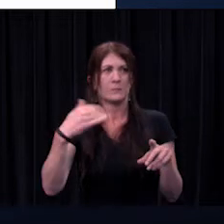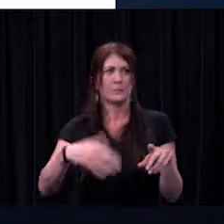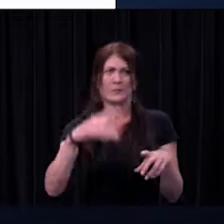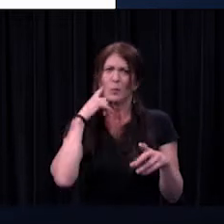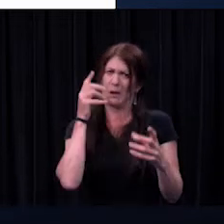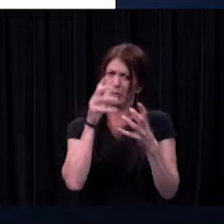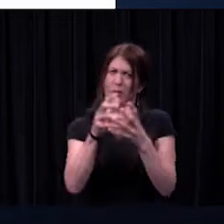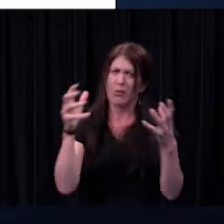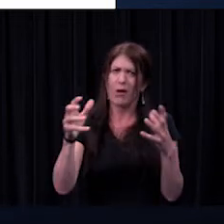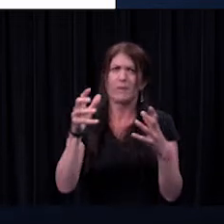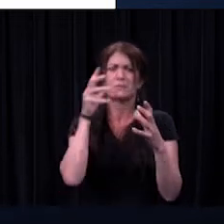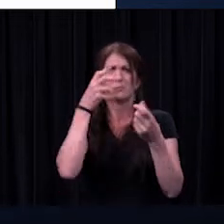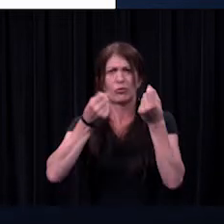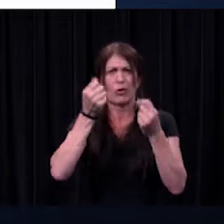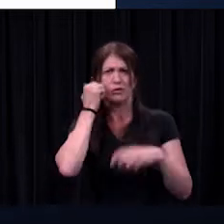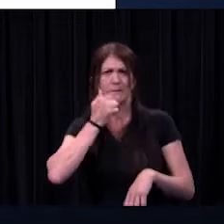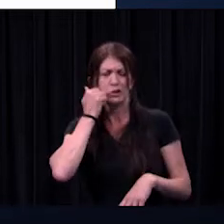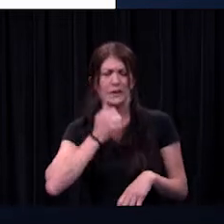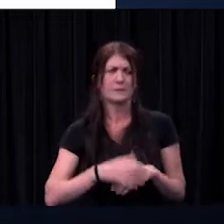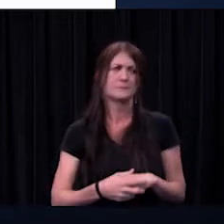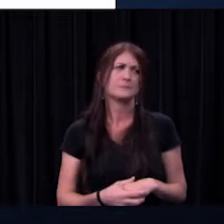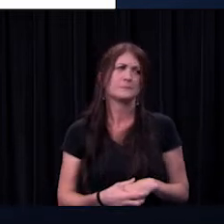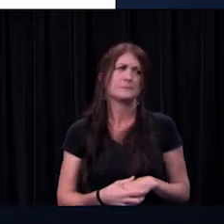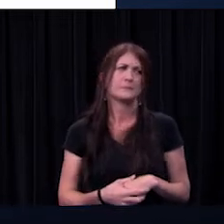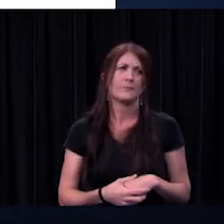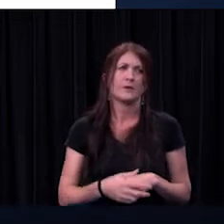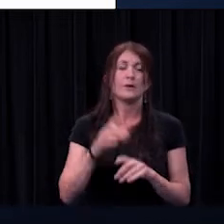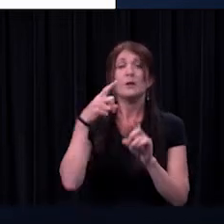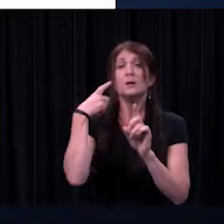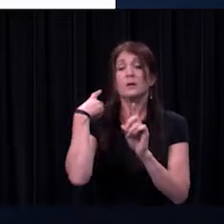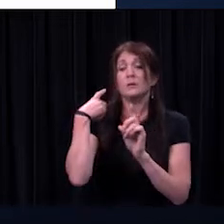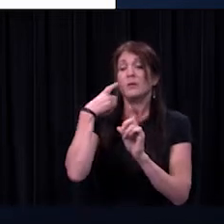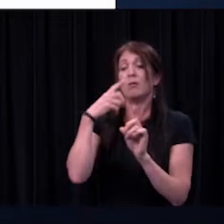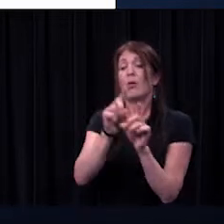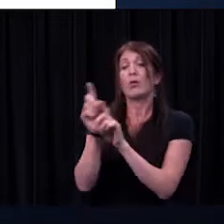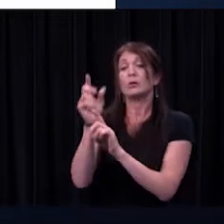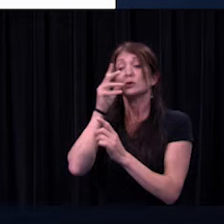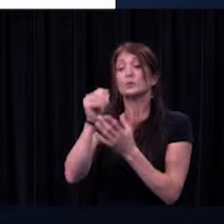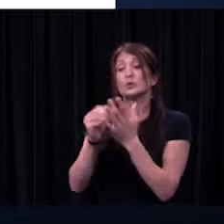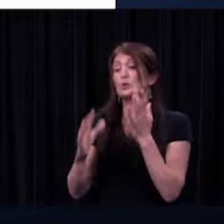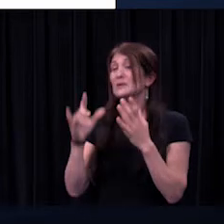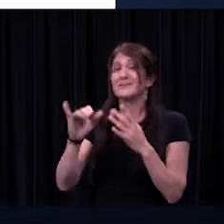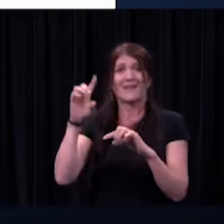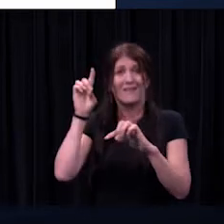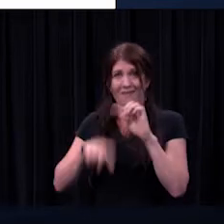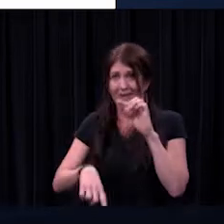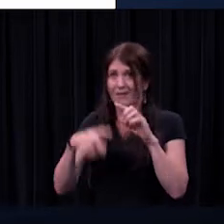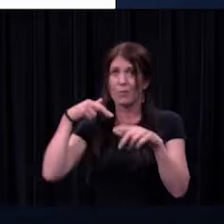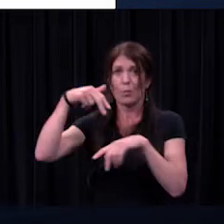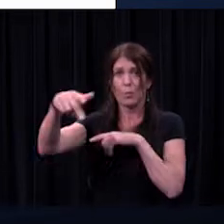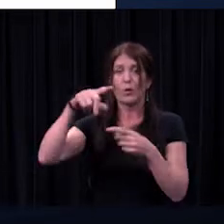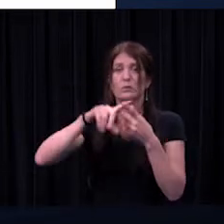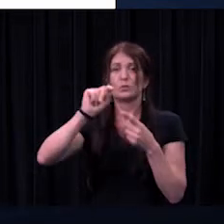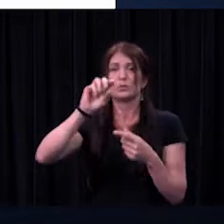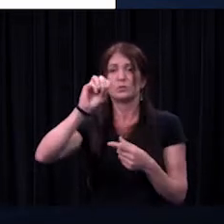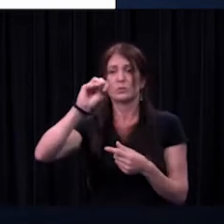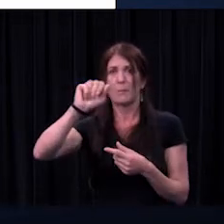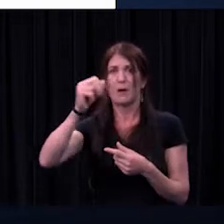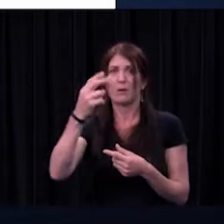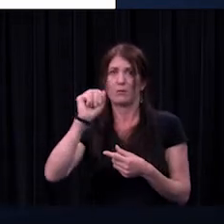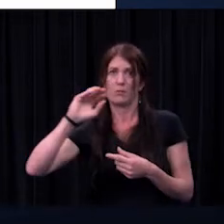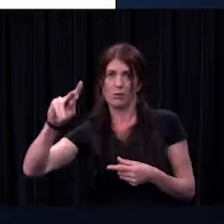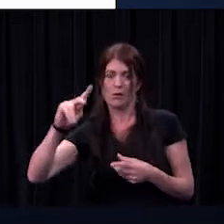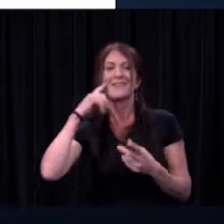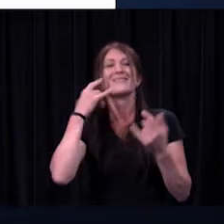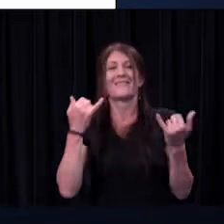Also allows students that previously would not have been able to walk to Tomahawk from that area would now be able to walk to Regency Place. We'll be able